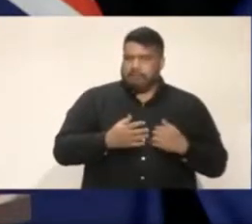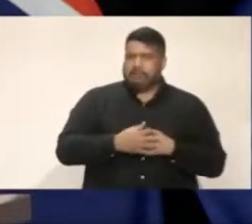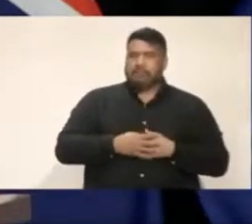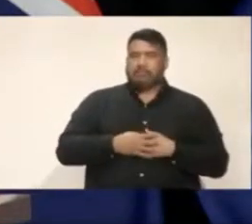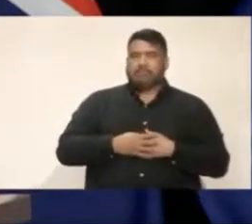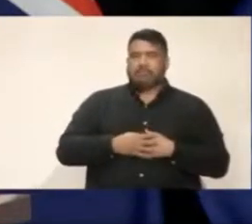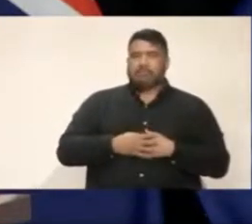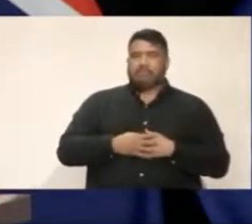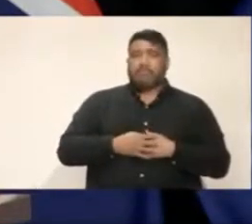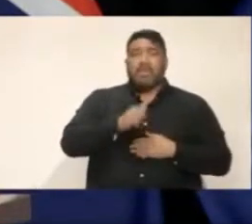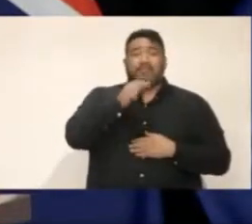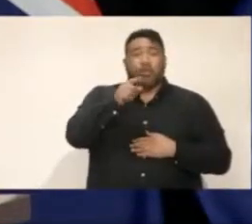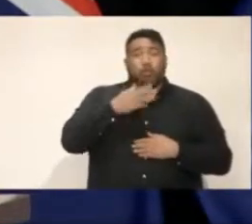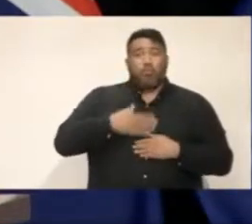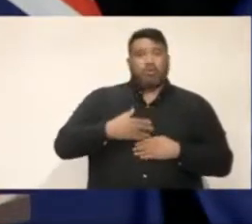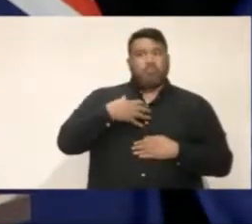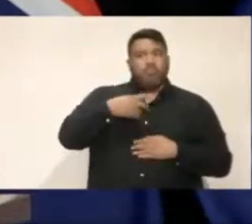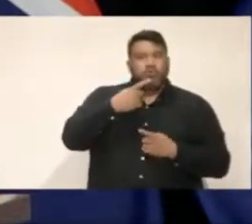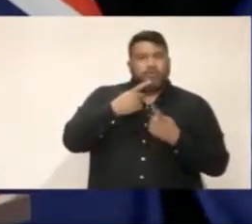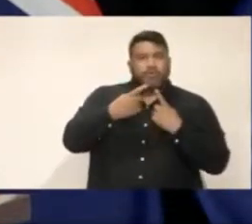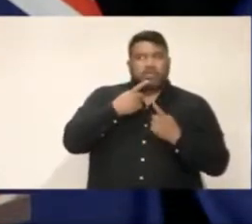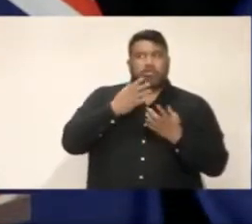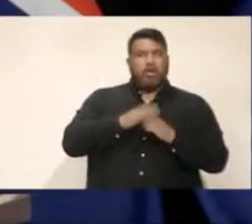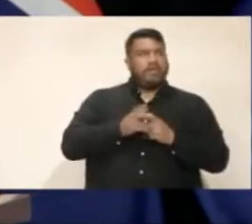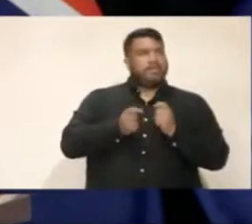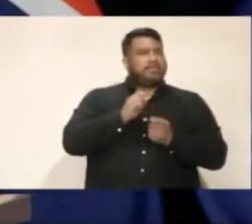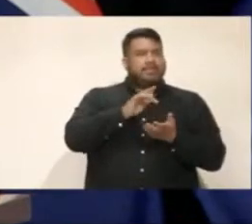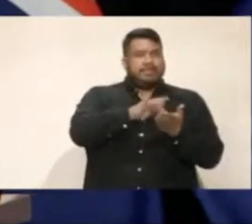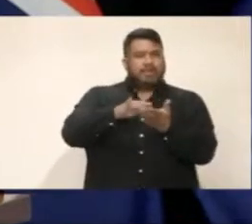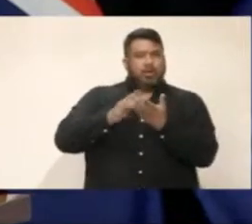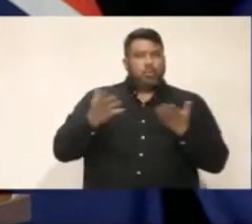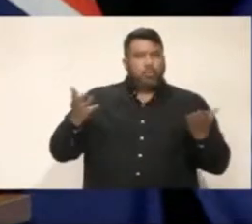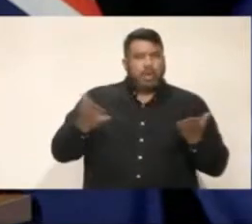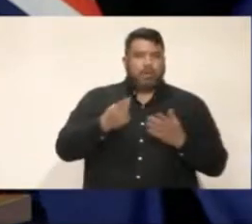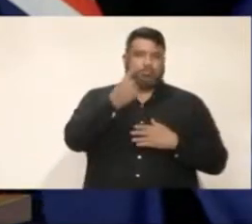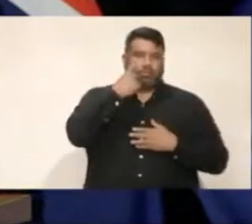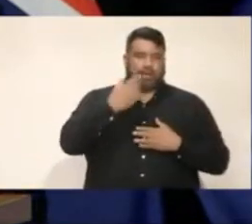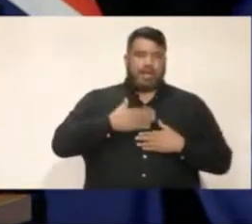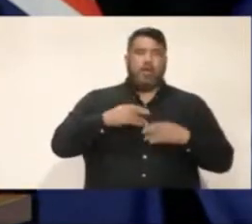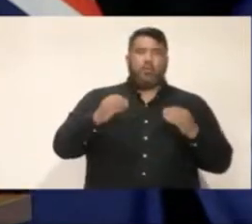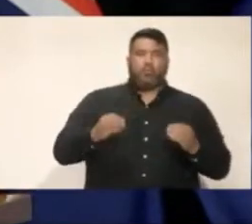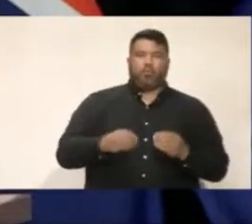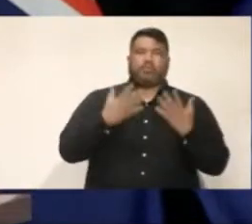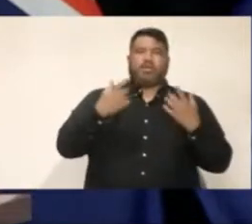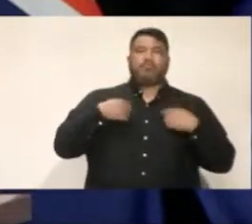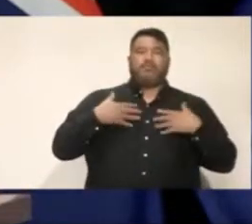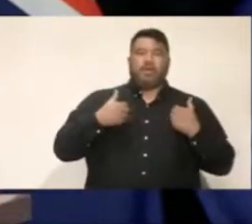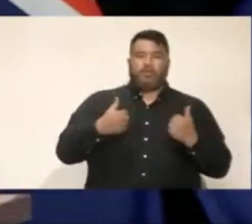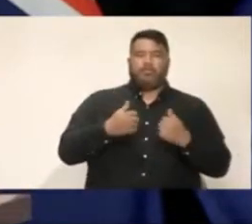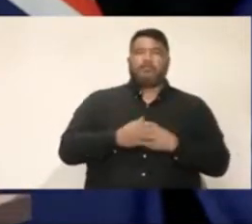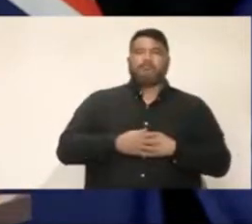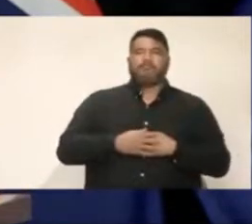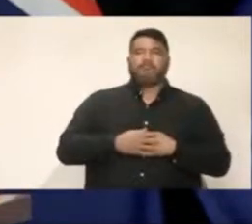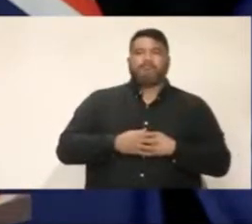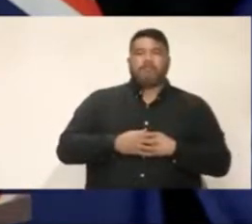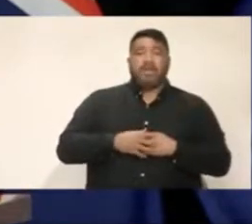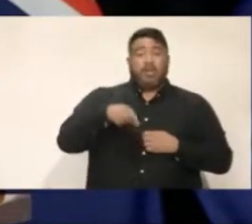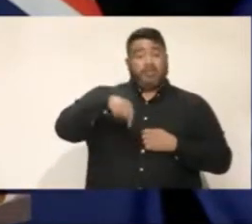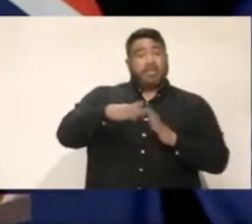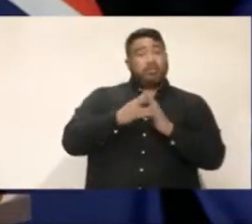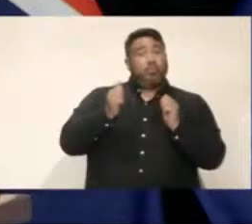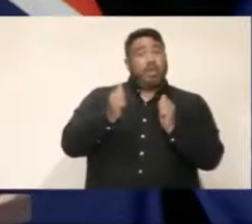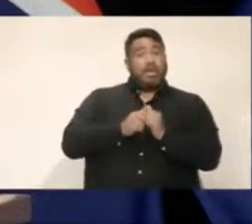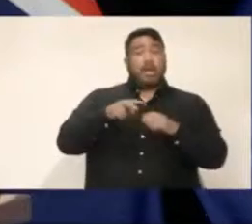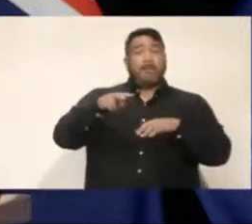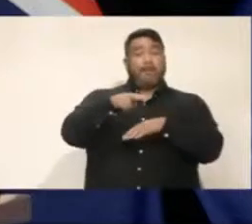Covid-19 website if you would like to check where the nearest available testing station is. Also this weekend, the police will be highly visible in places